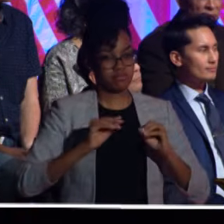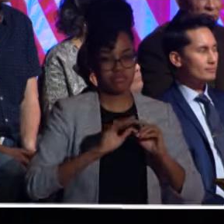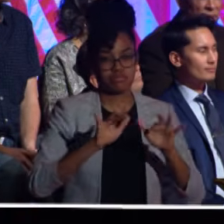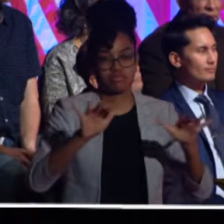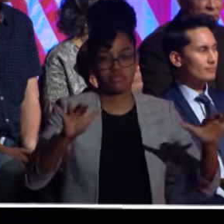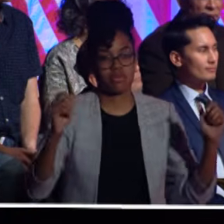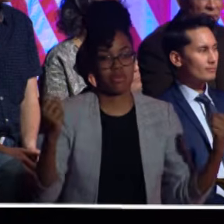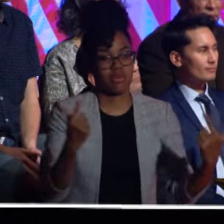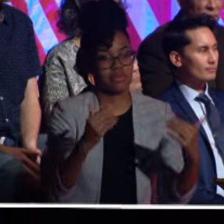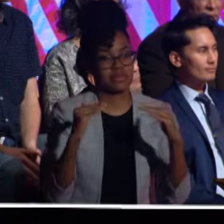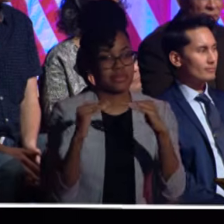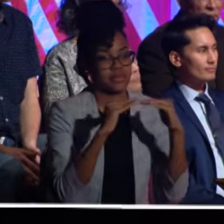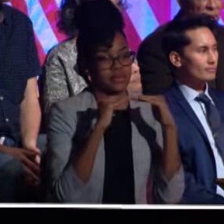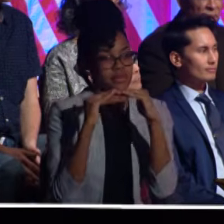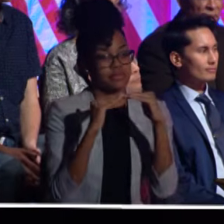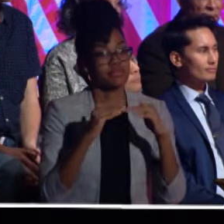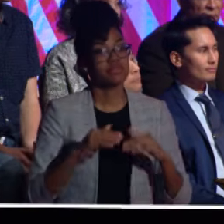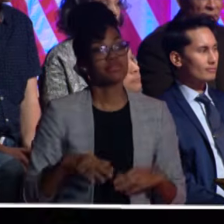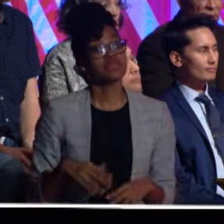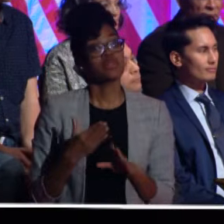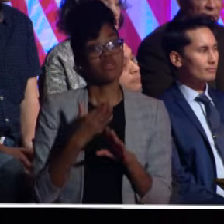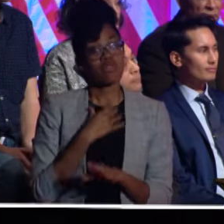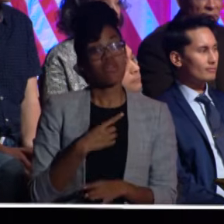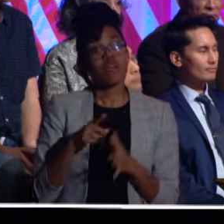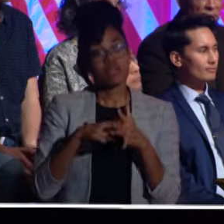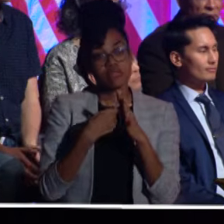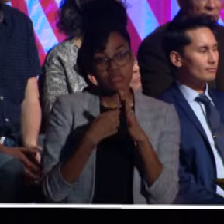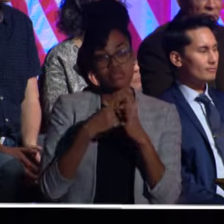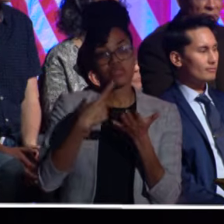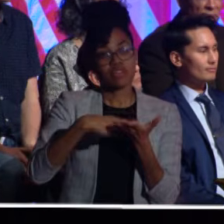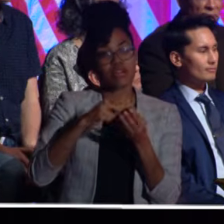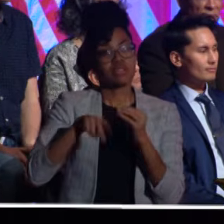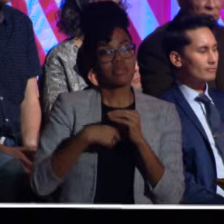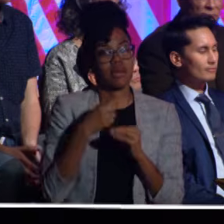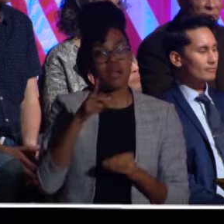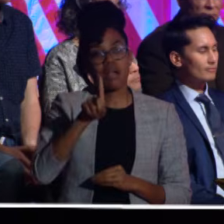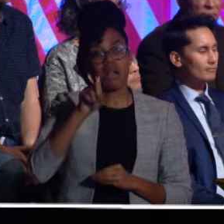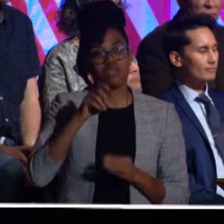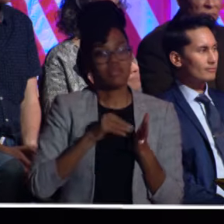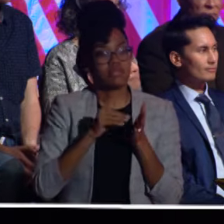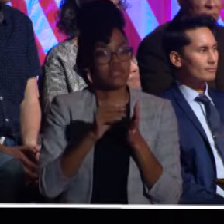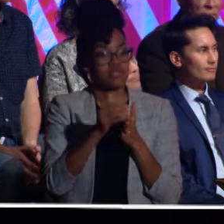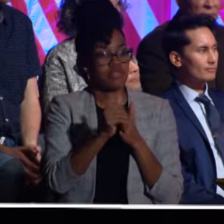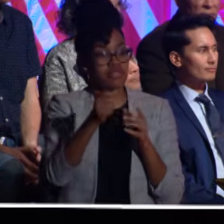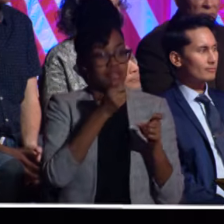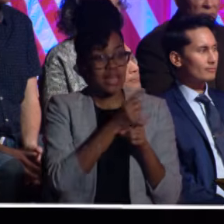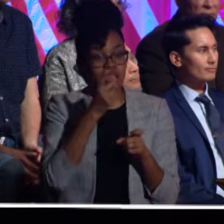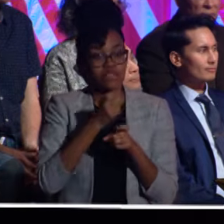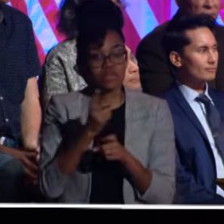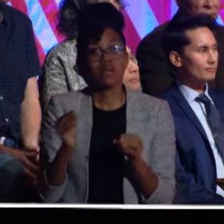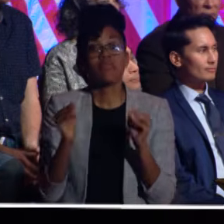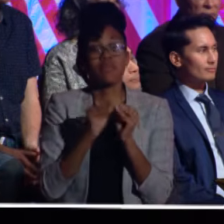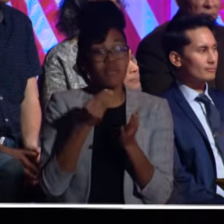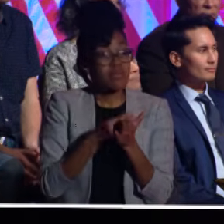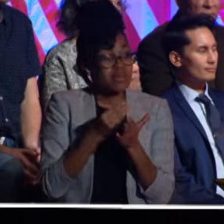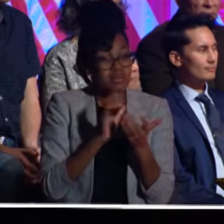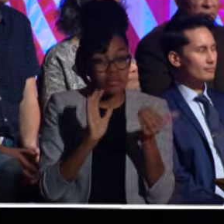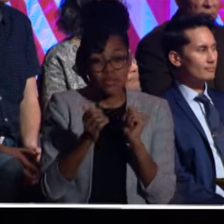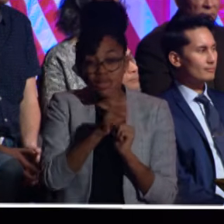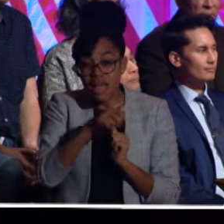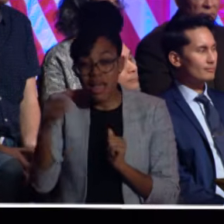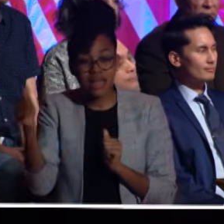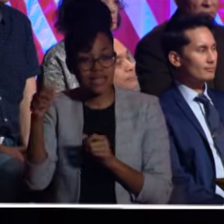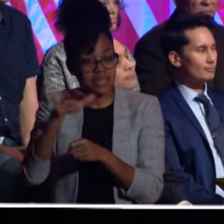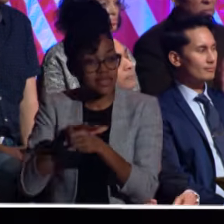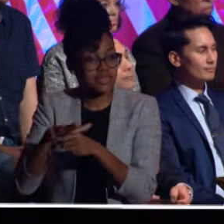that I would spend $100 million annually, more per capita than any other jurisdiction in the nation, to